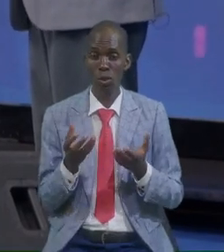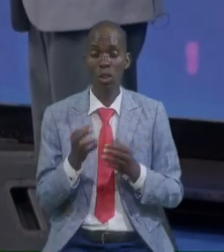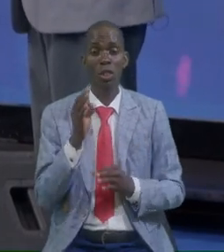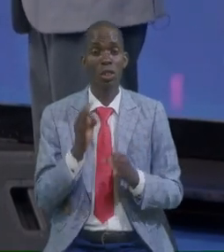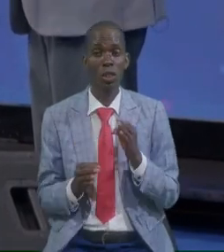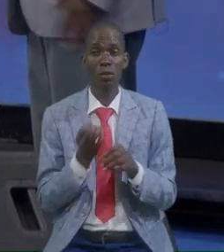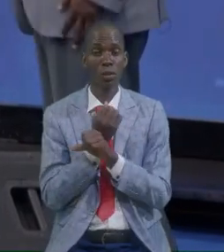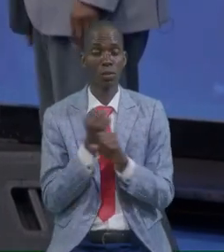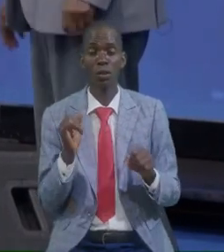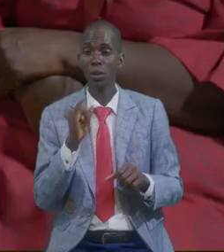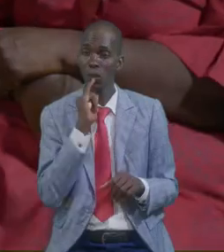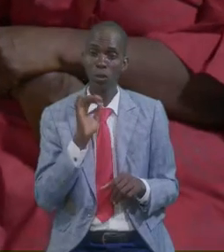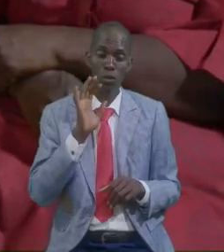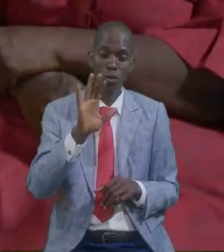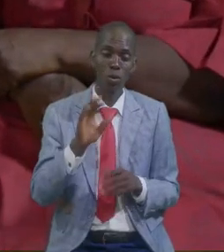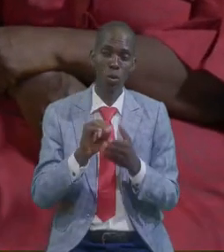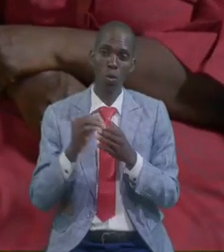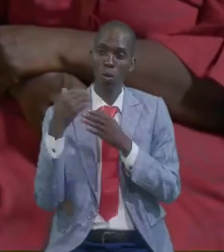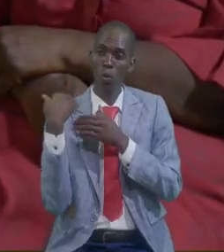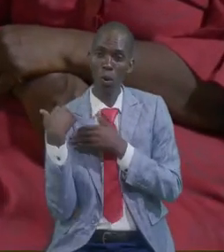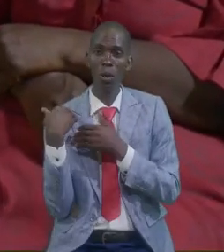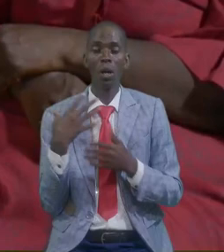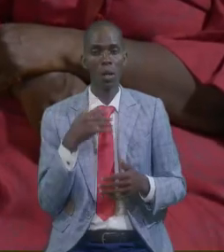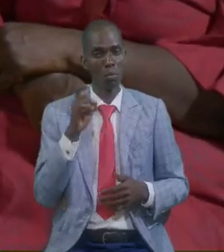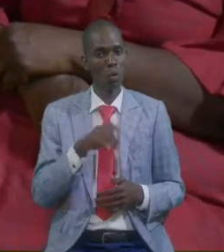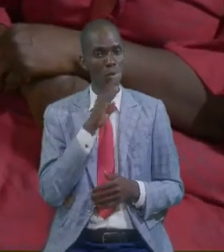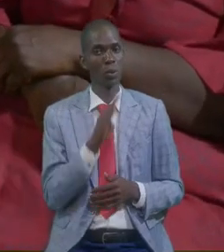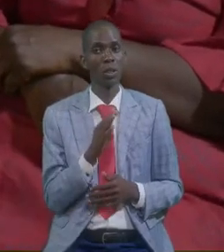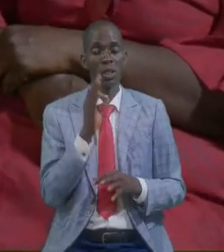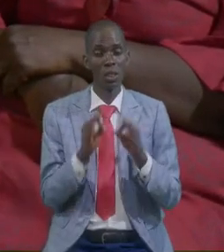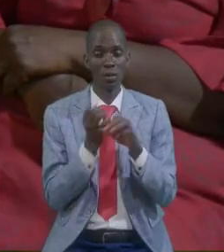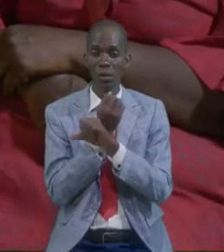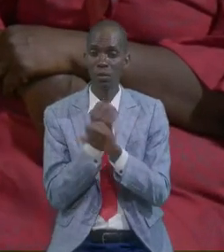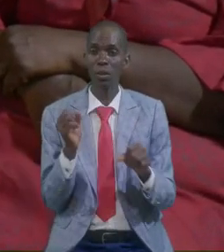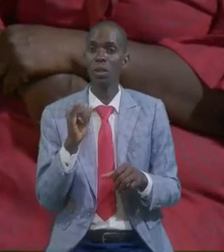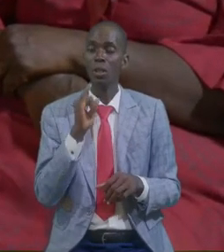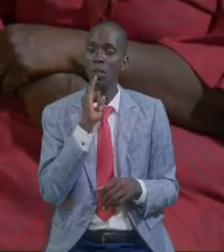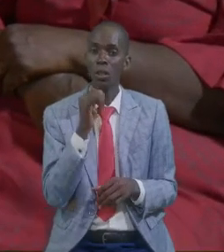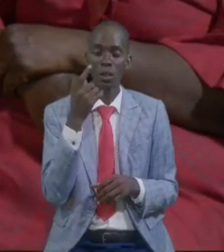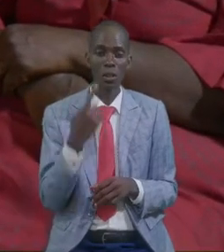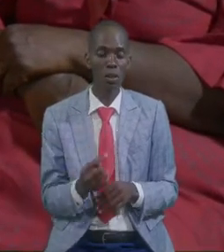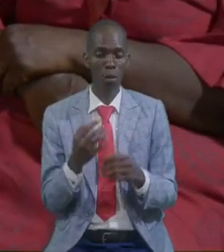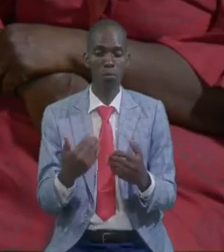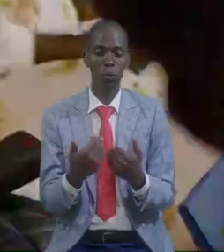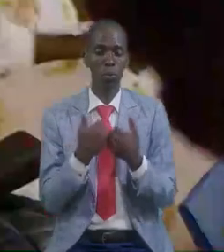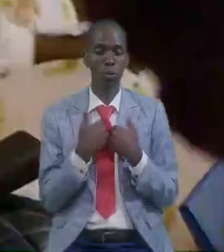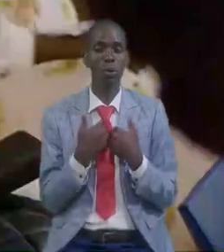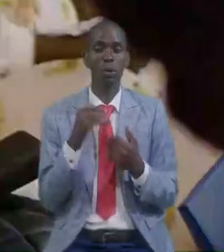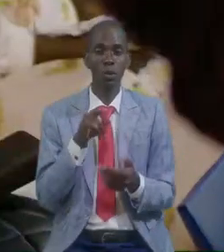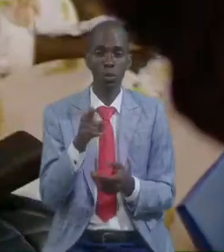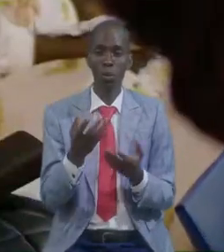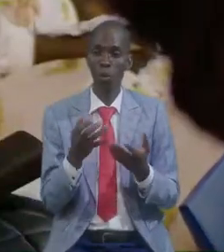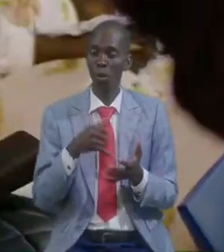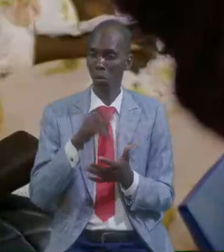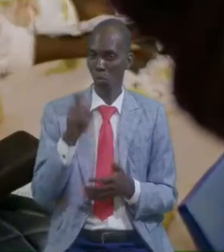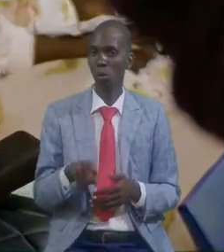is your burden, and it ought to be. If salvation is the possession you want, and it ought to